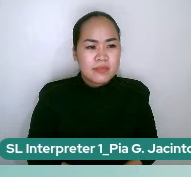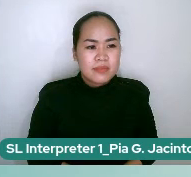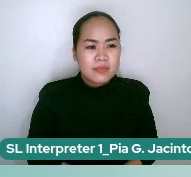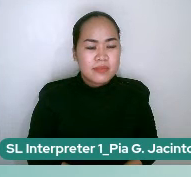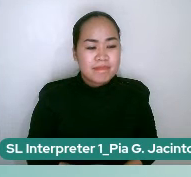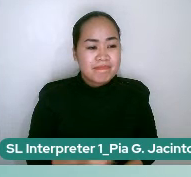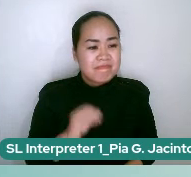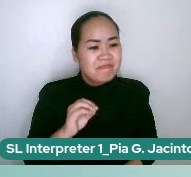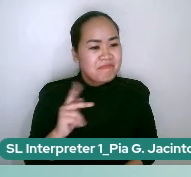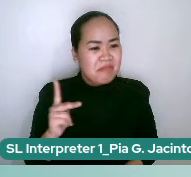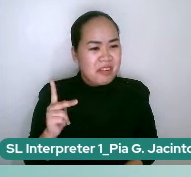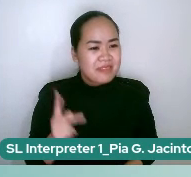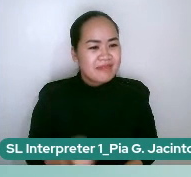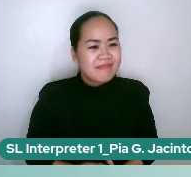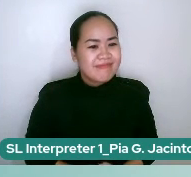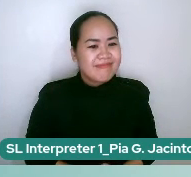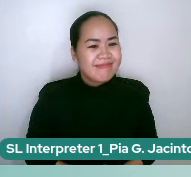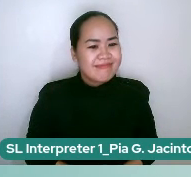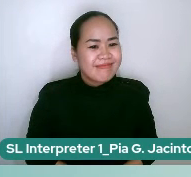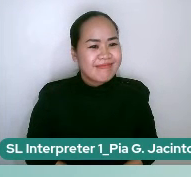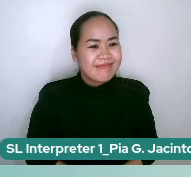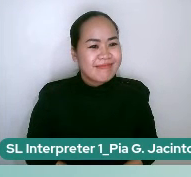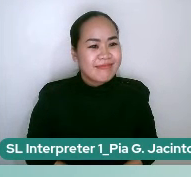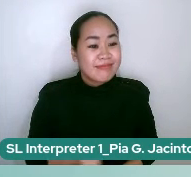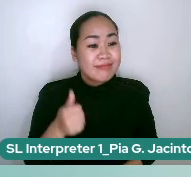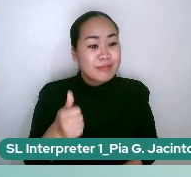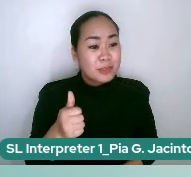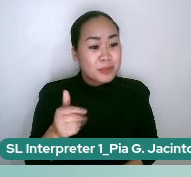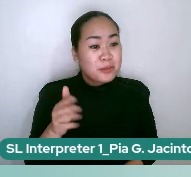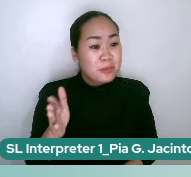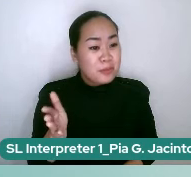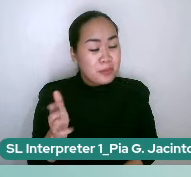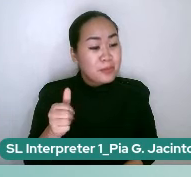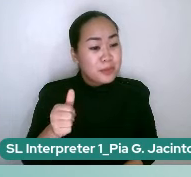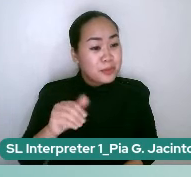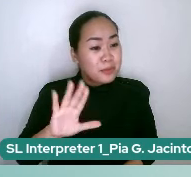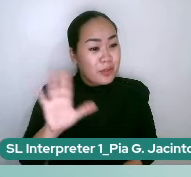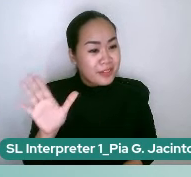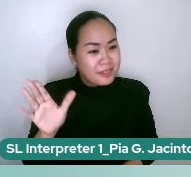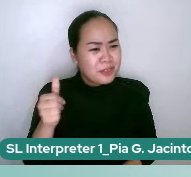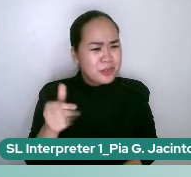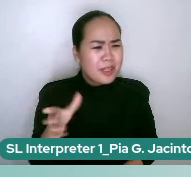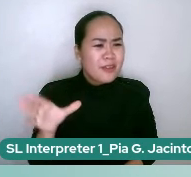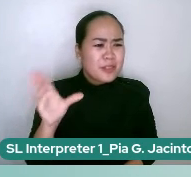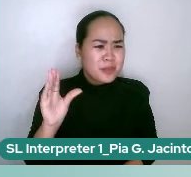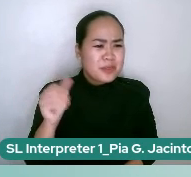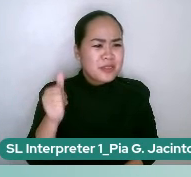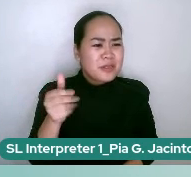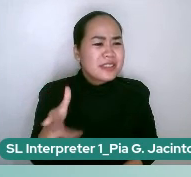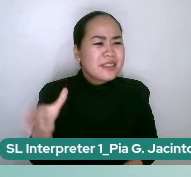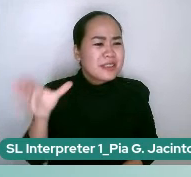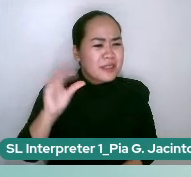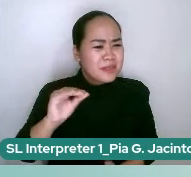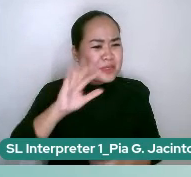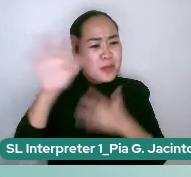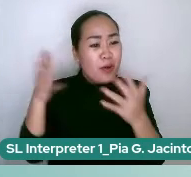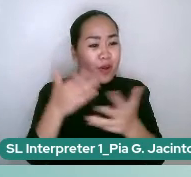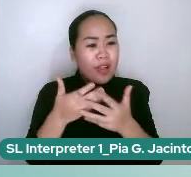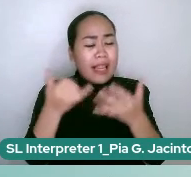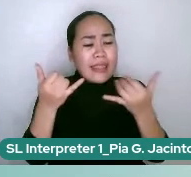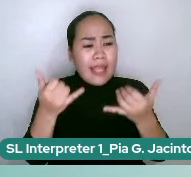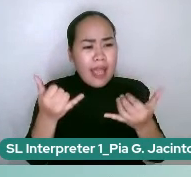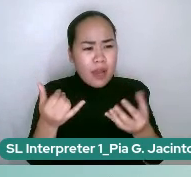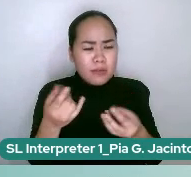Okay. So good morning, good afternoon, and good evening, everyone. I'll be talking about the Philippine situation on